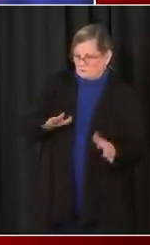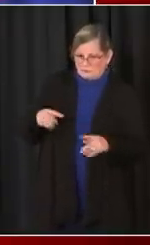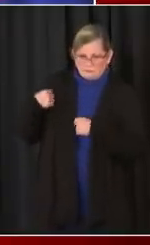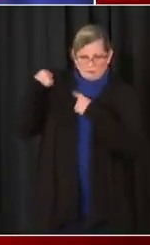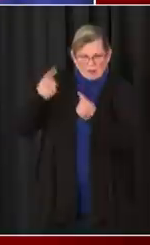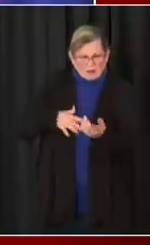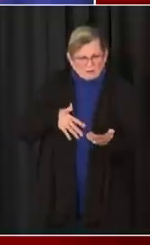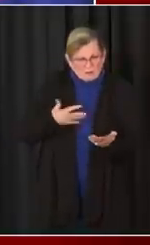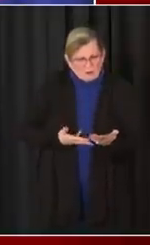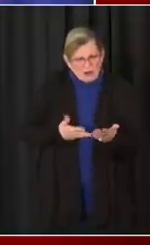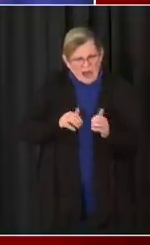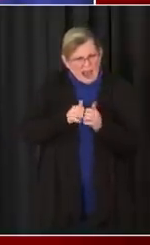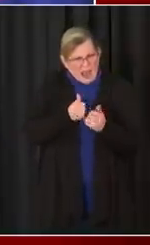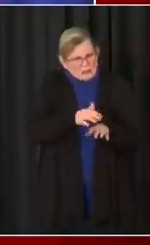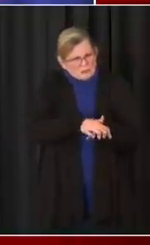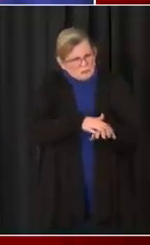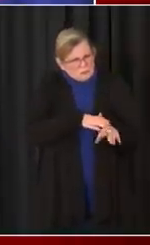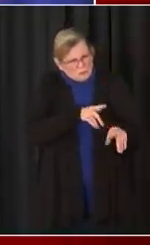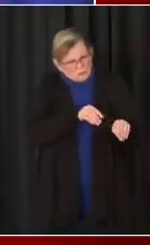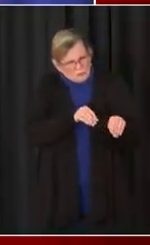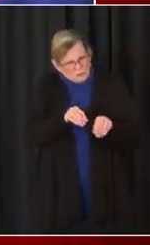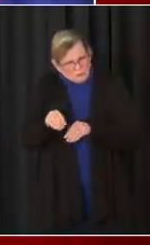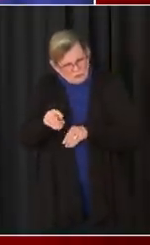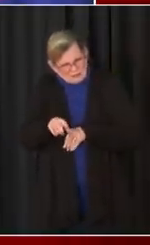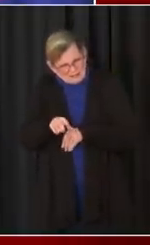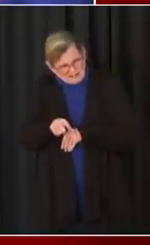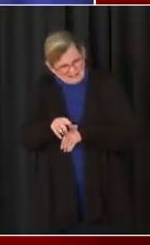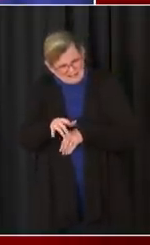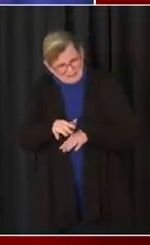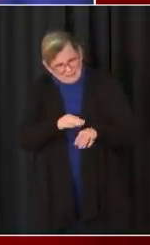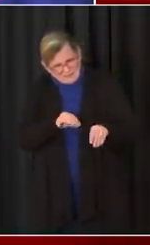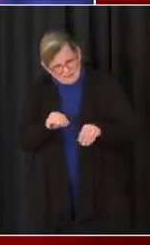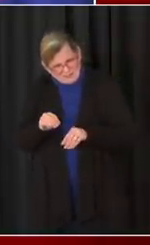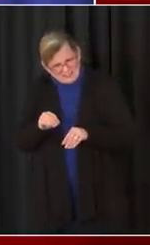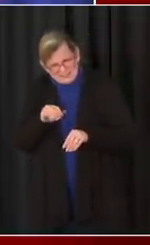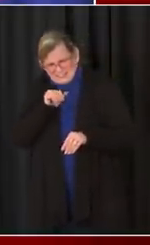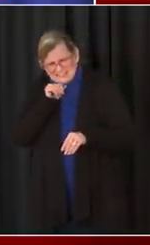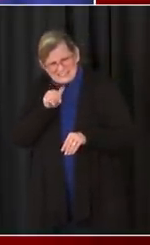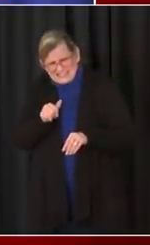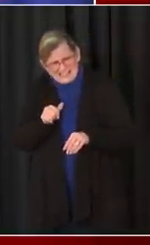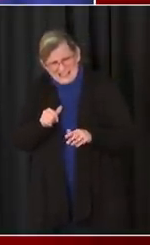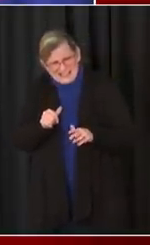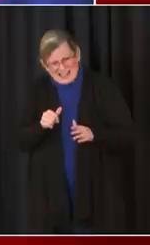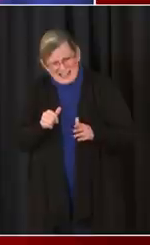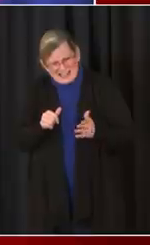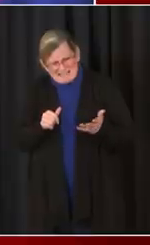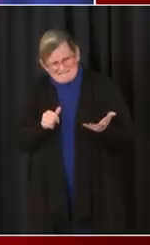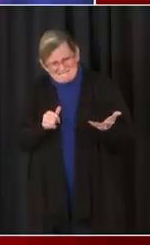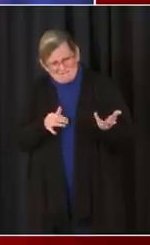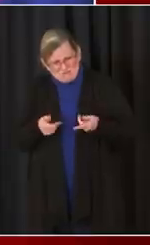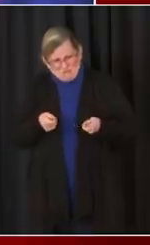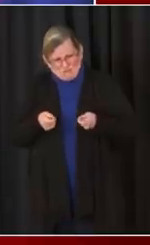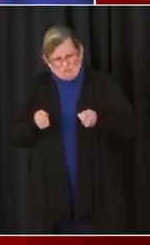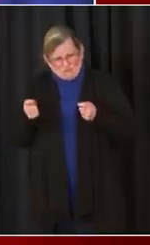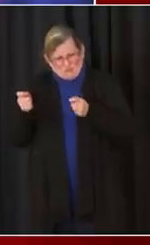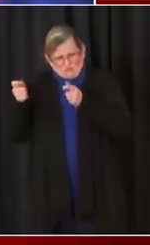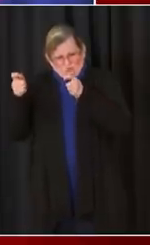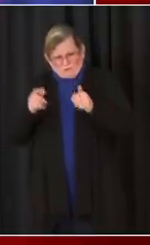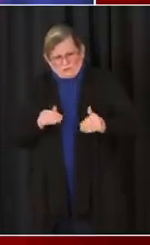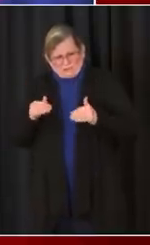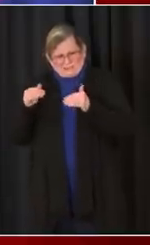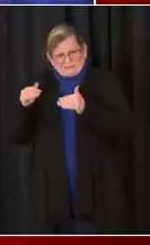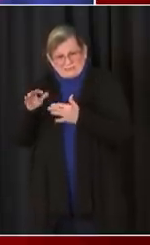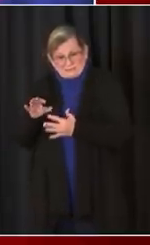How slow did things move yesterday? I mean, that must upset you that there wasn't a more ratcheted up response, specifically at the Capitol. But